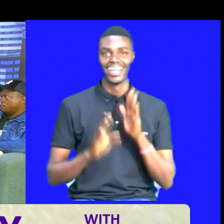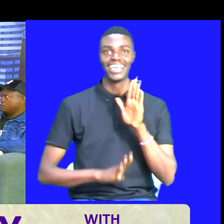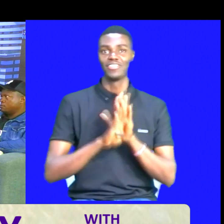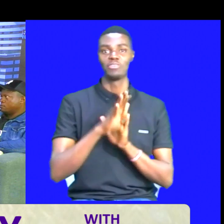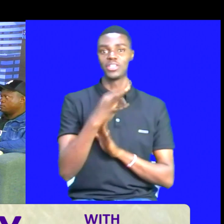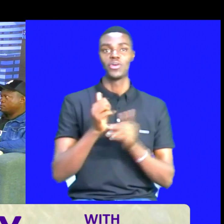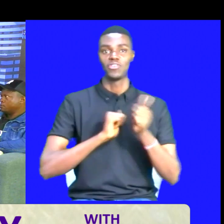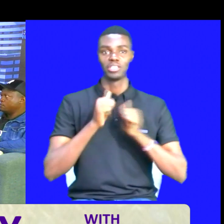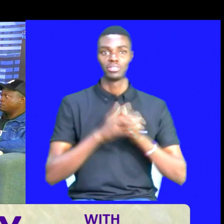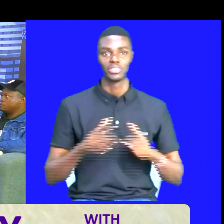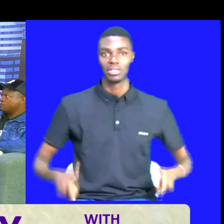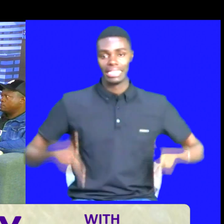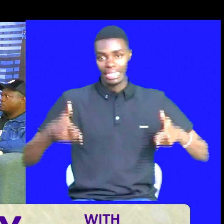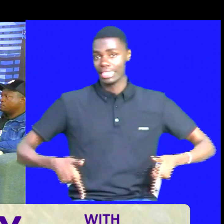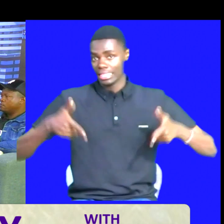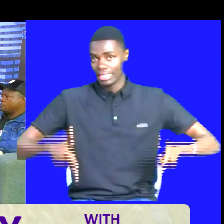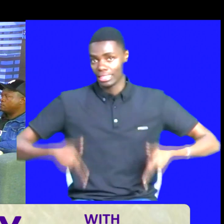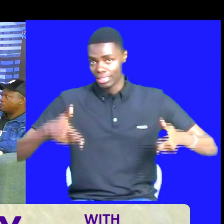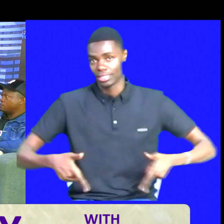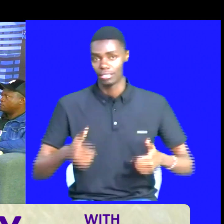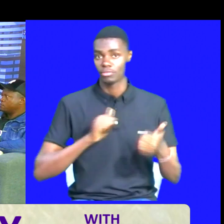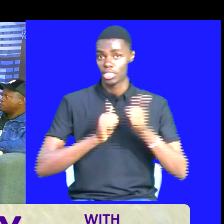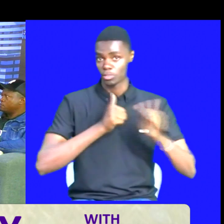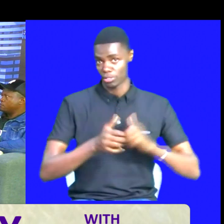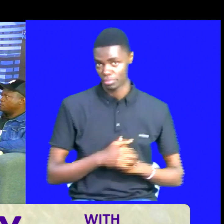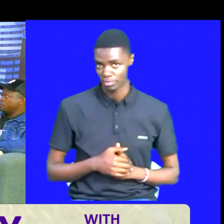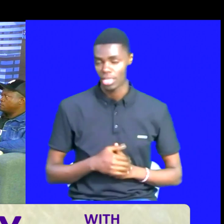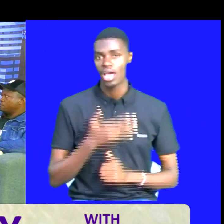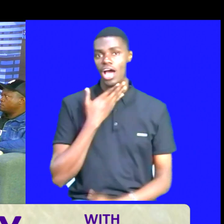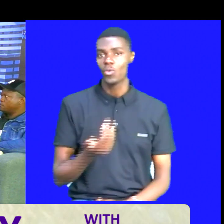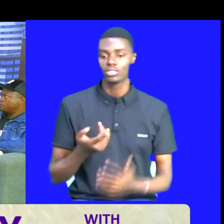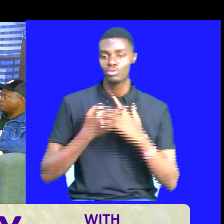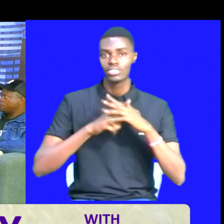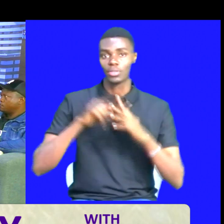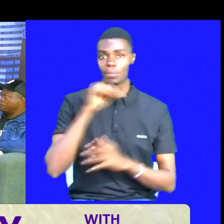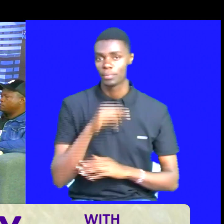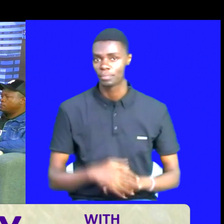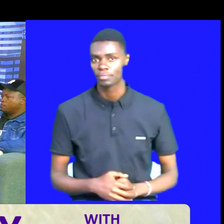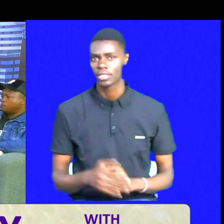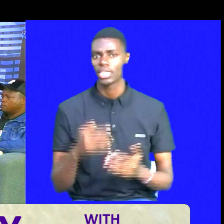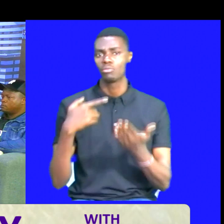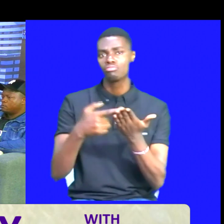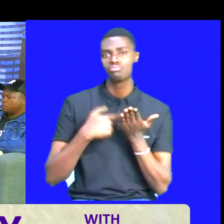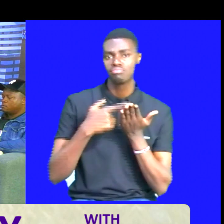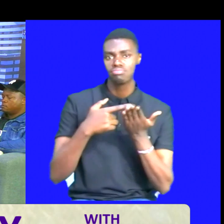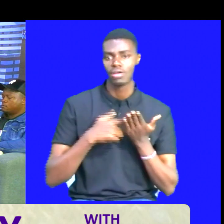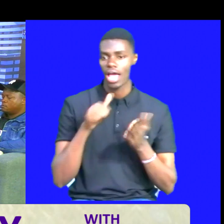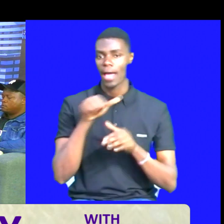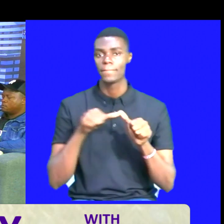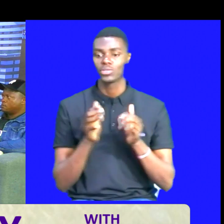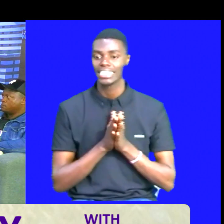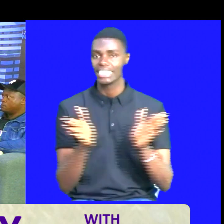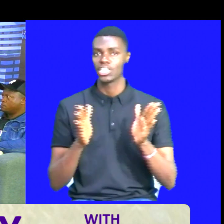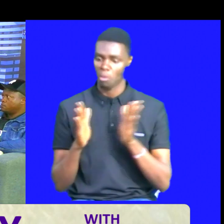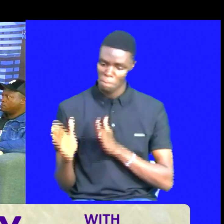sports generally, that is the amputee football. And just to hit the ground running na tuongelea the general preparedness